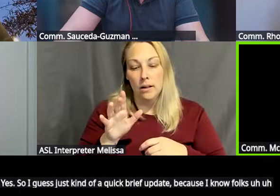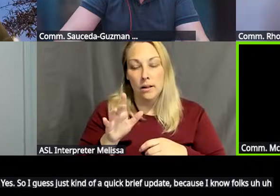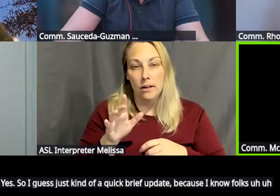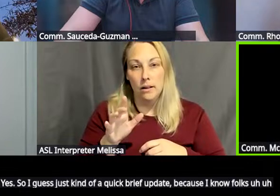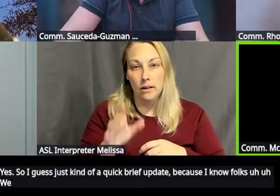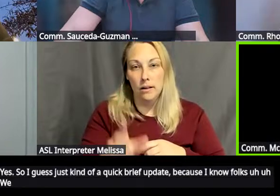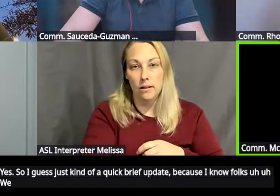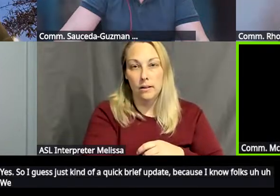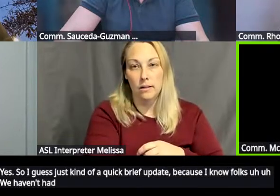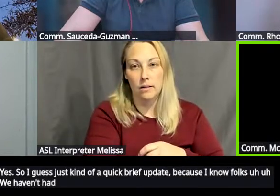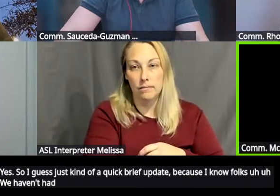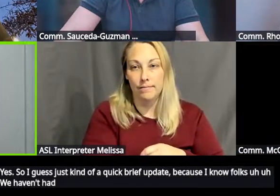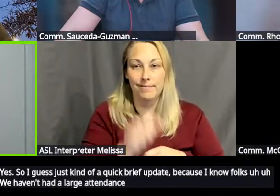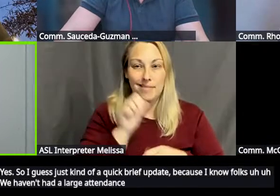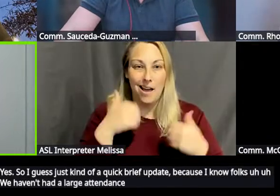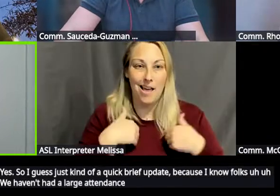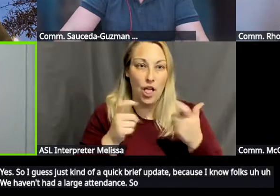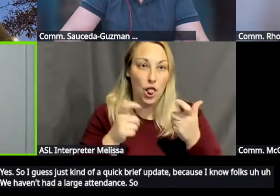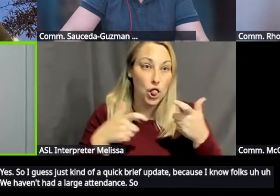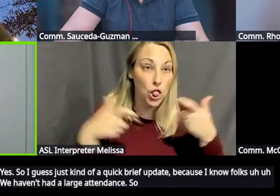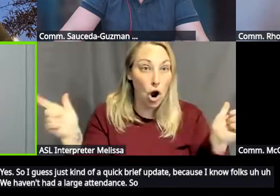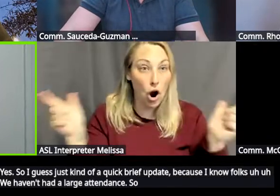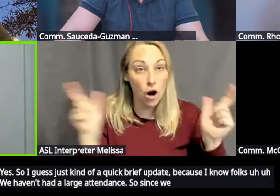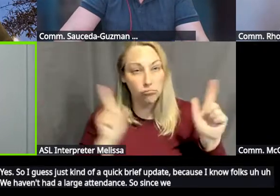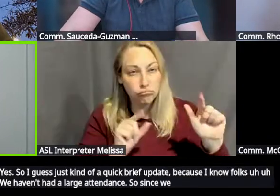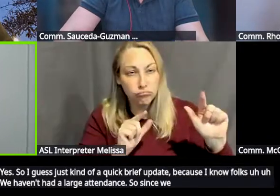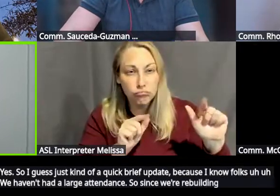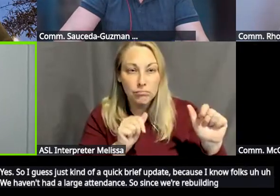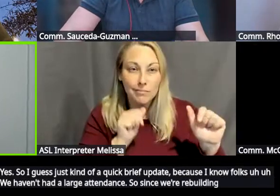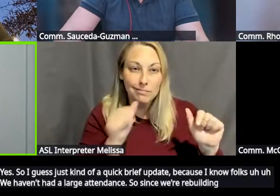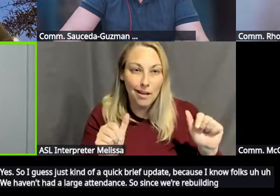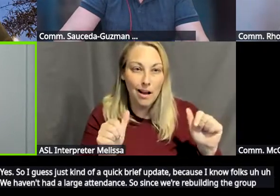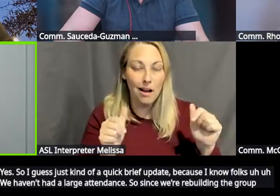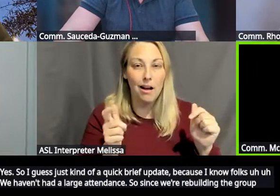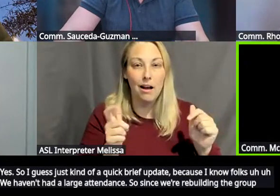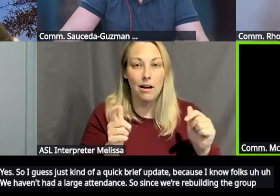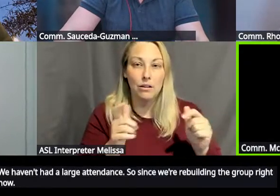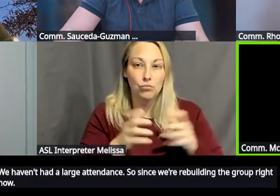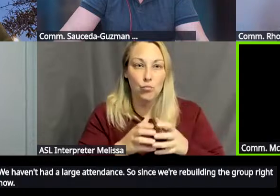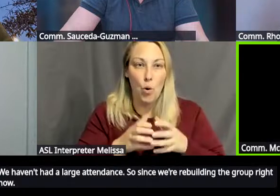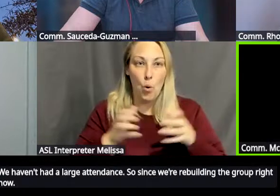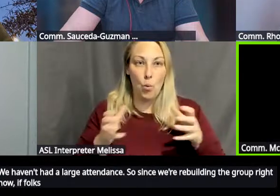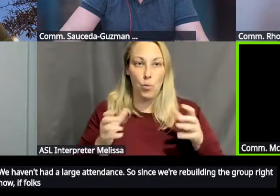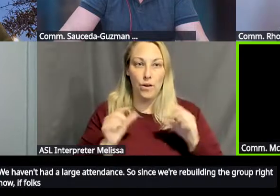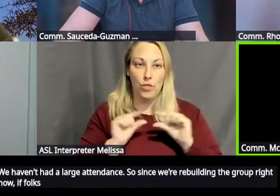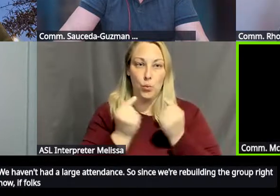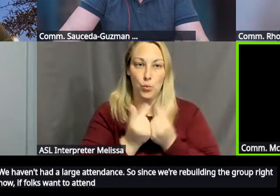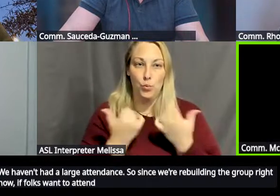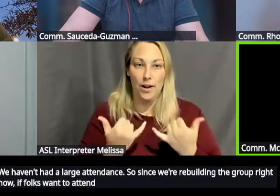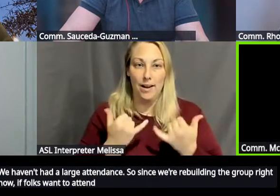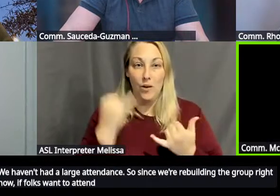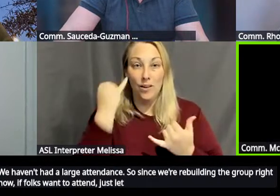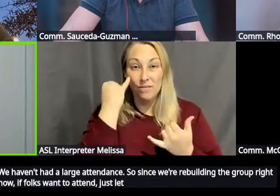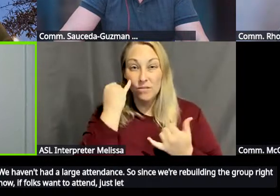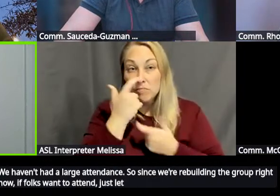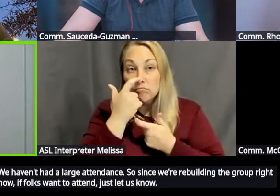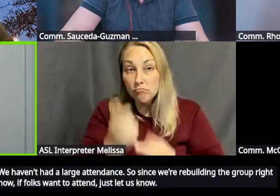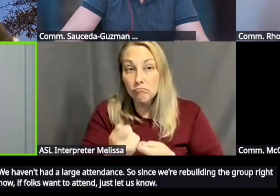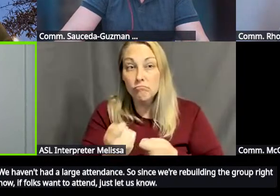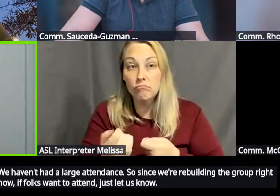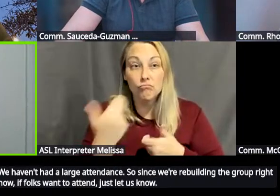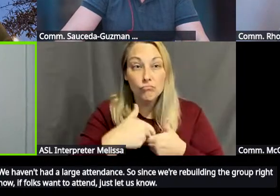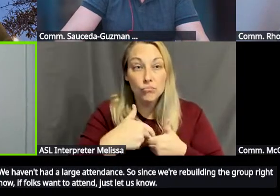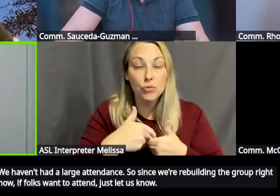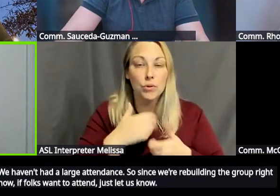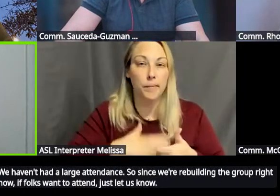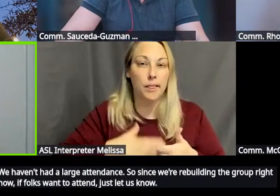large attendance. So since we're rebuilding the group right now, if folks want to attend, just let us know. But we have